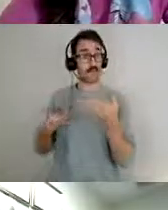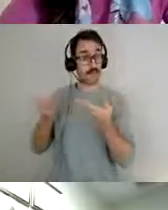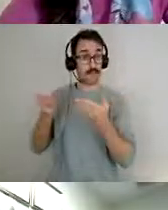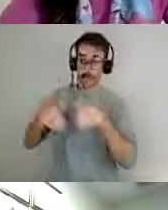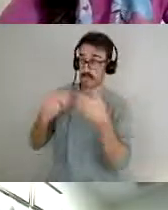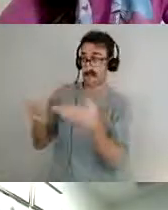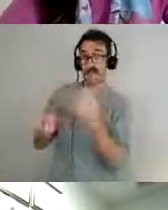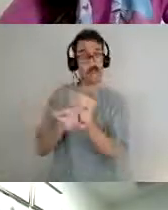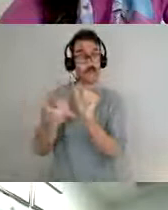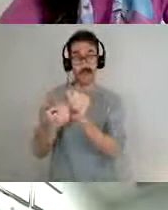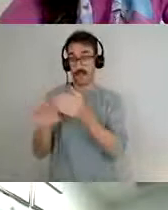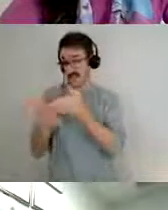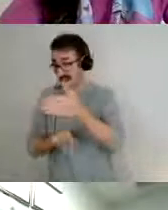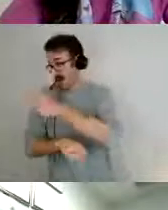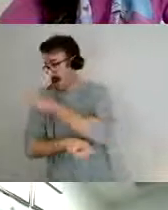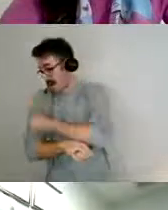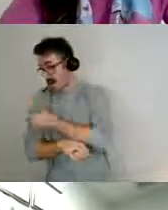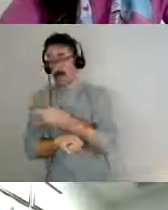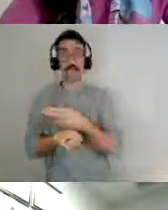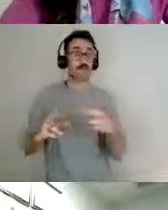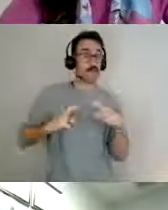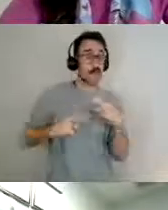in a hospital, nursing home, or retirement home.